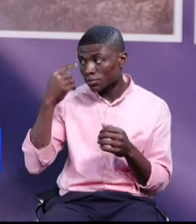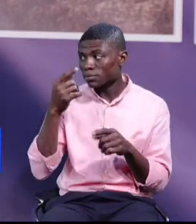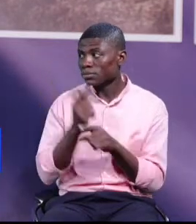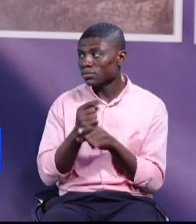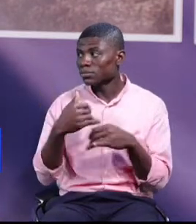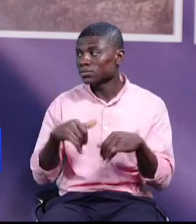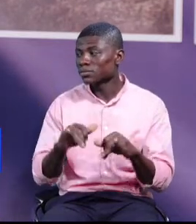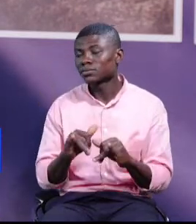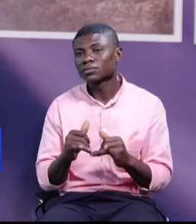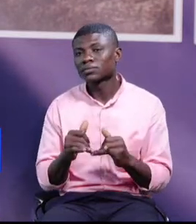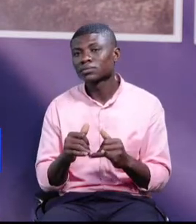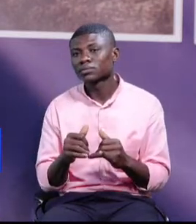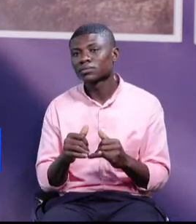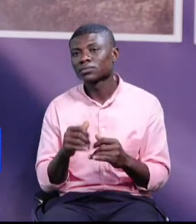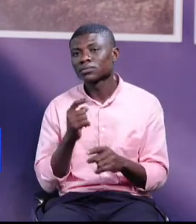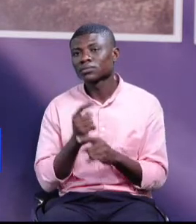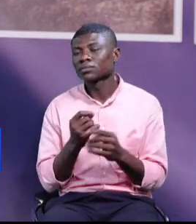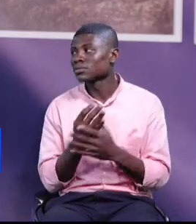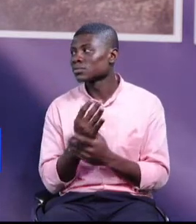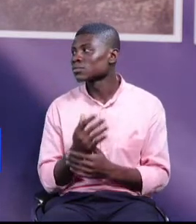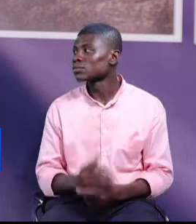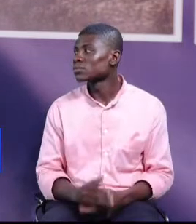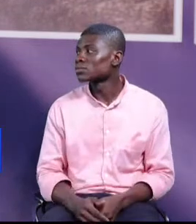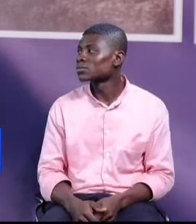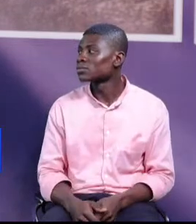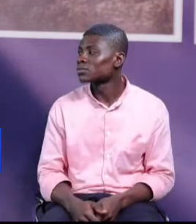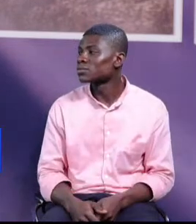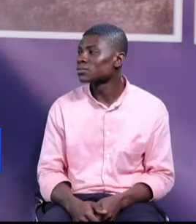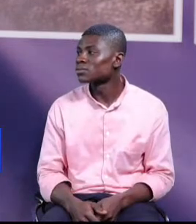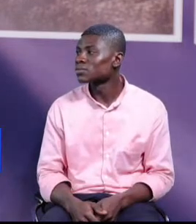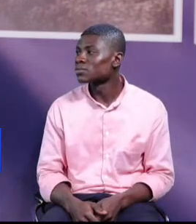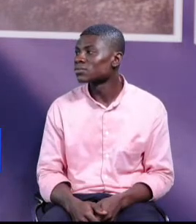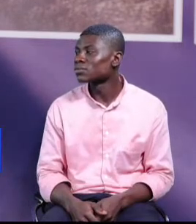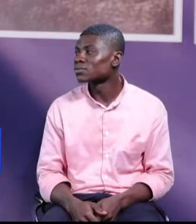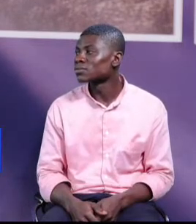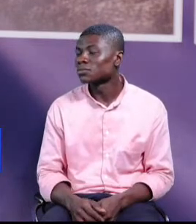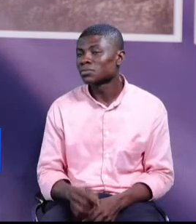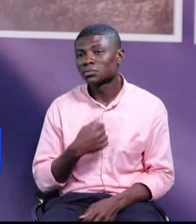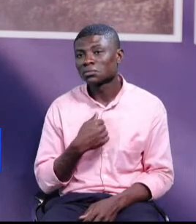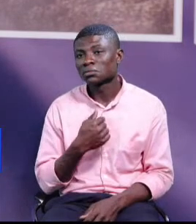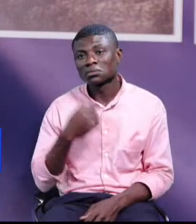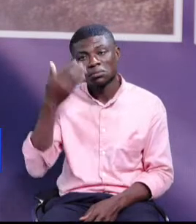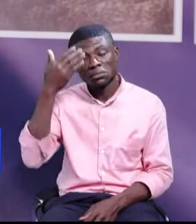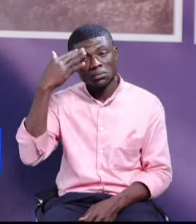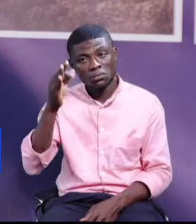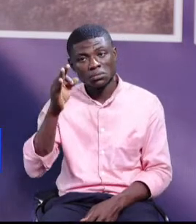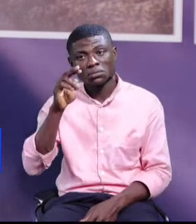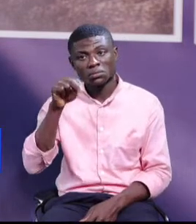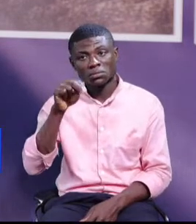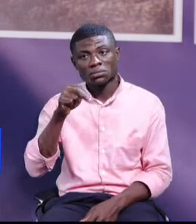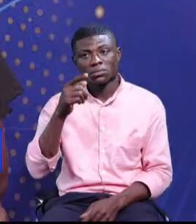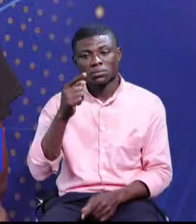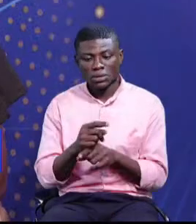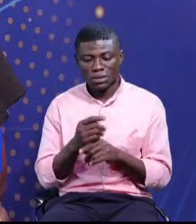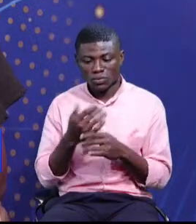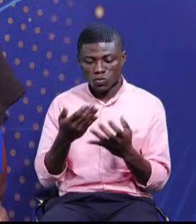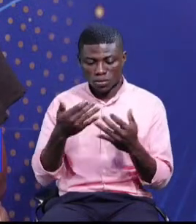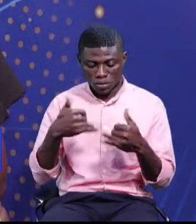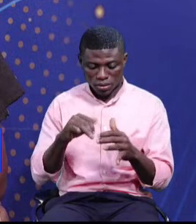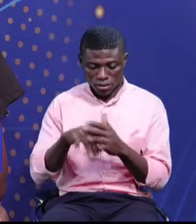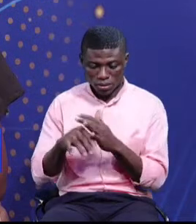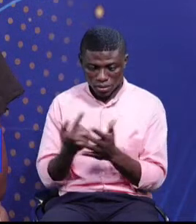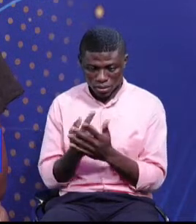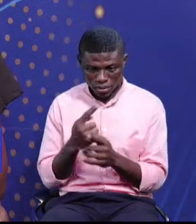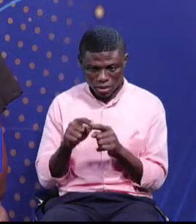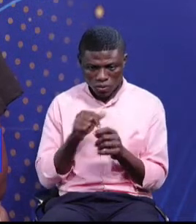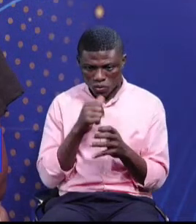survival instead of growth. Nadia, I think I want you to answer that question. I don't know if they necessarily think of survival over growth.